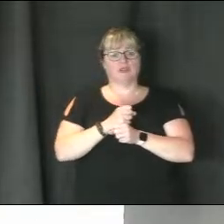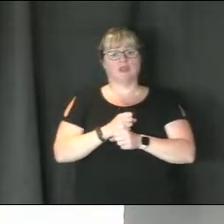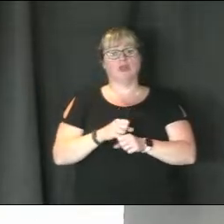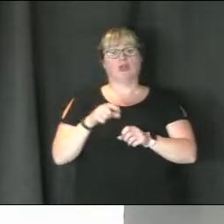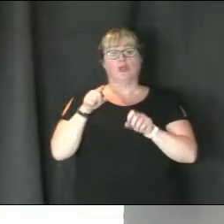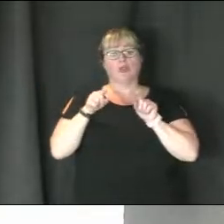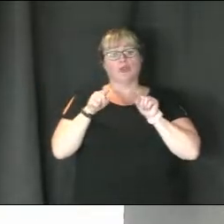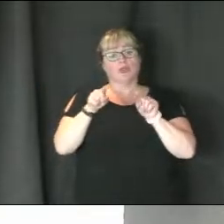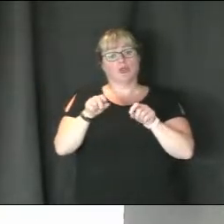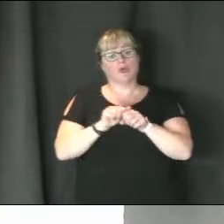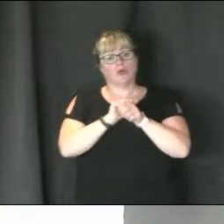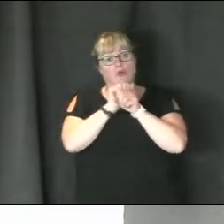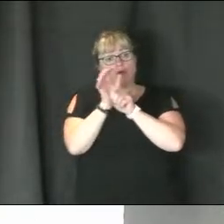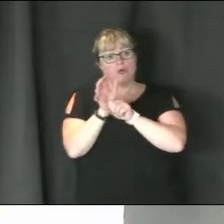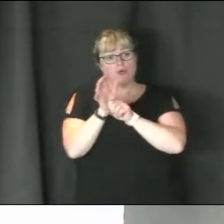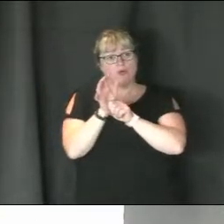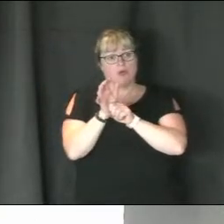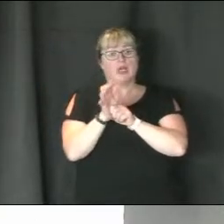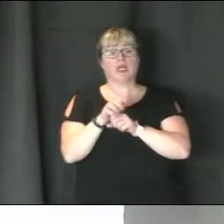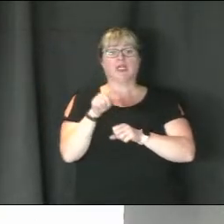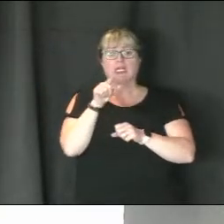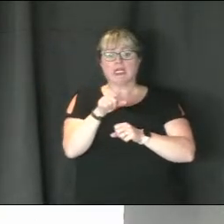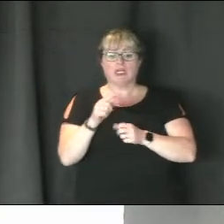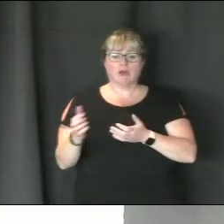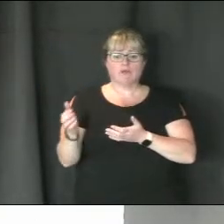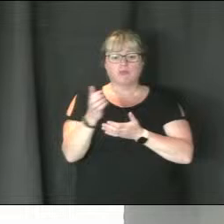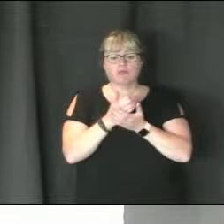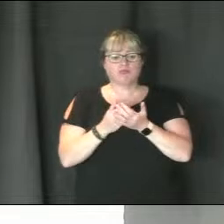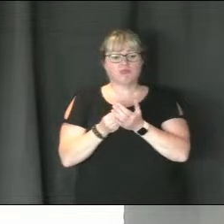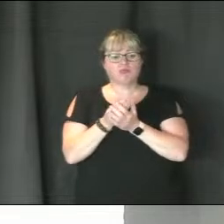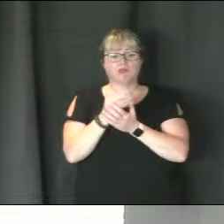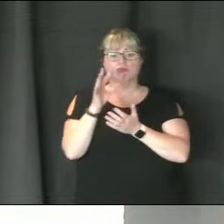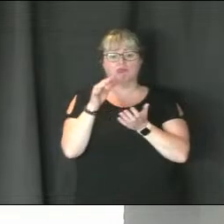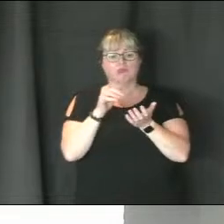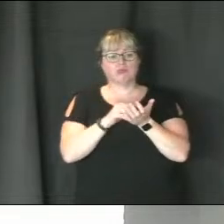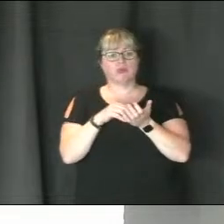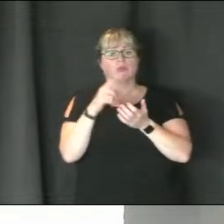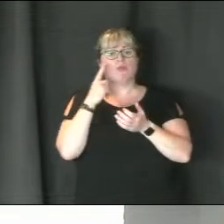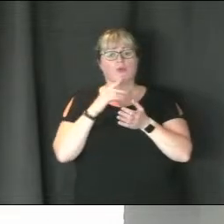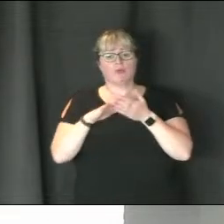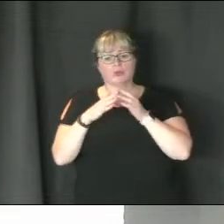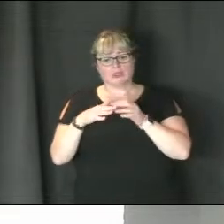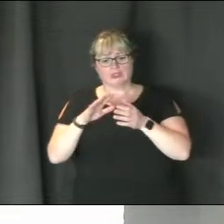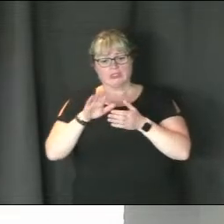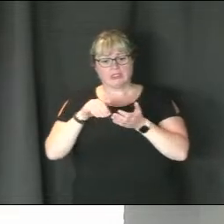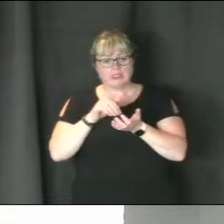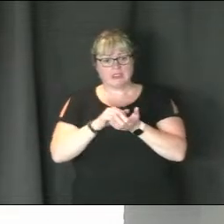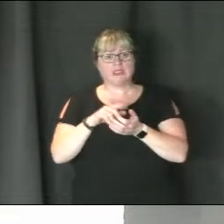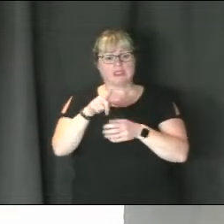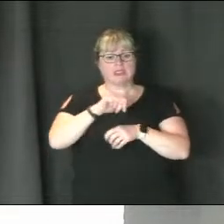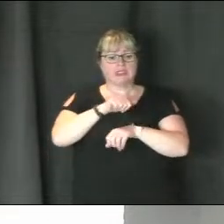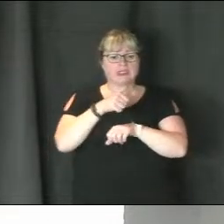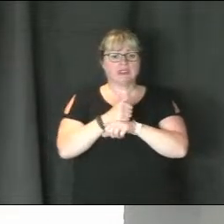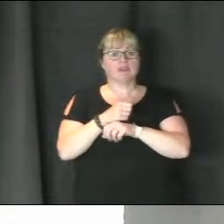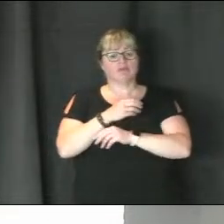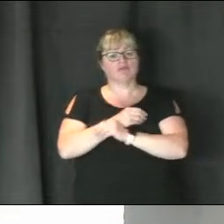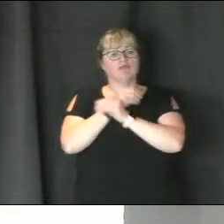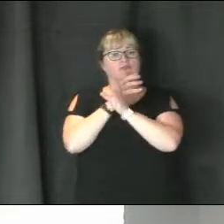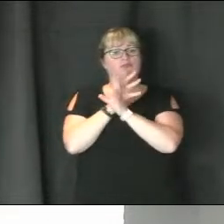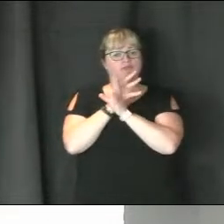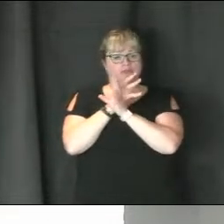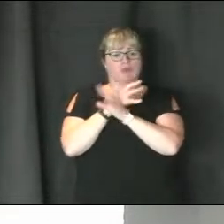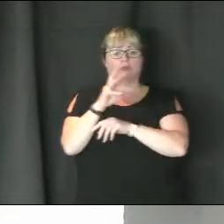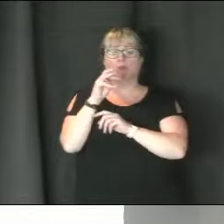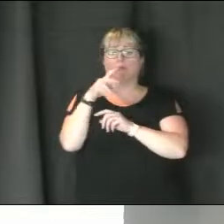the COVID-19 pandemic, he raised nearly $5,000 for the local community center by creating a virtual version of the long-running